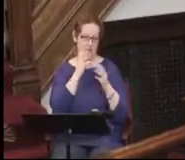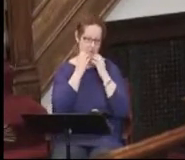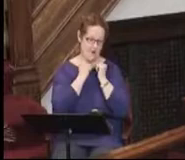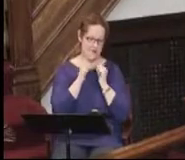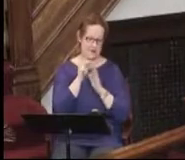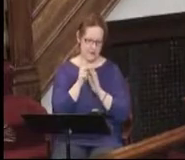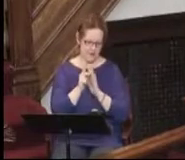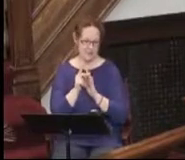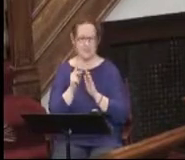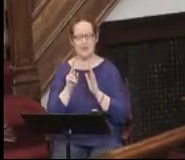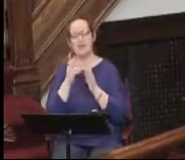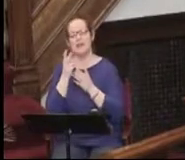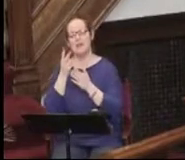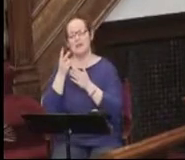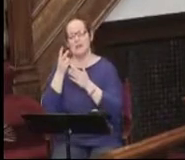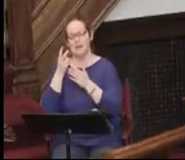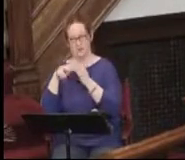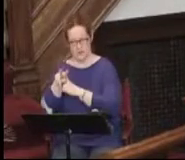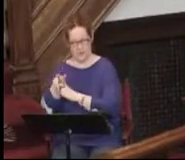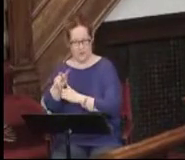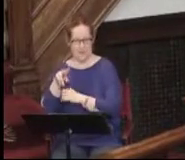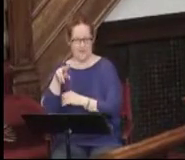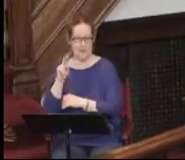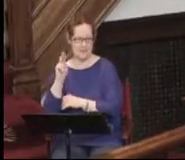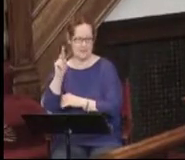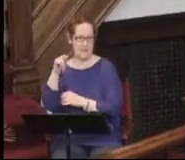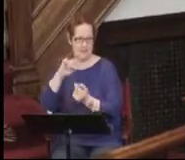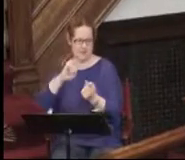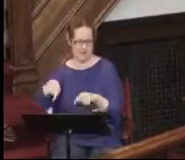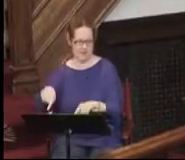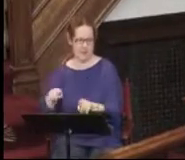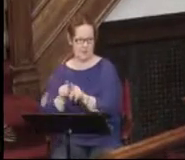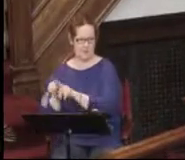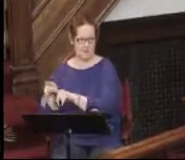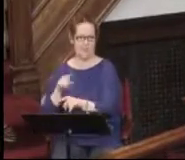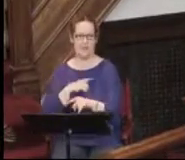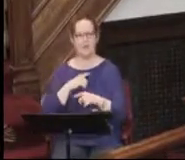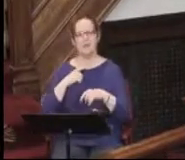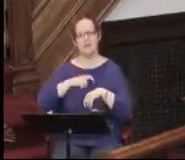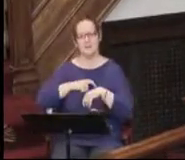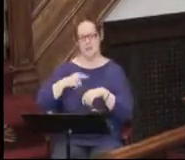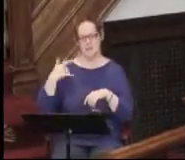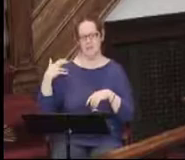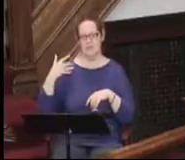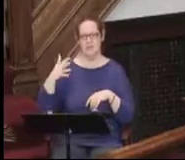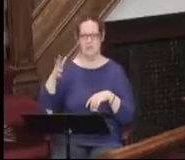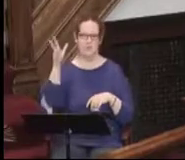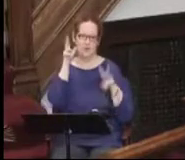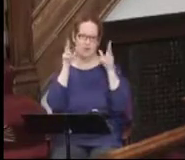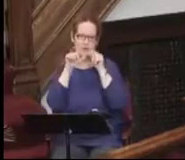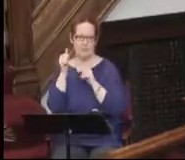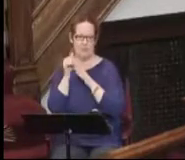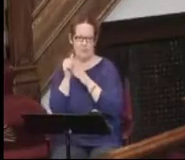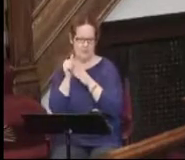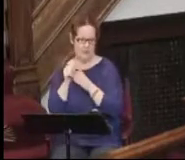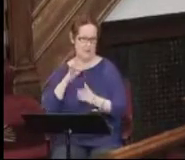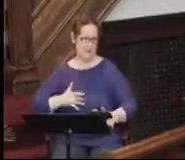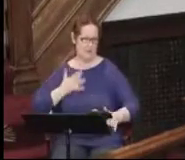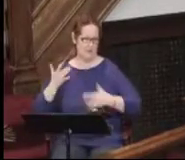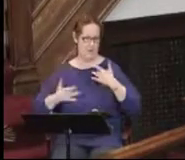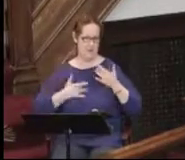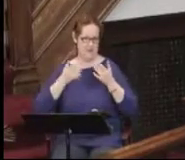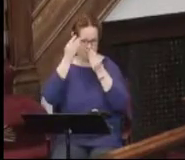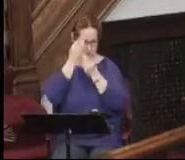week, Thomas Mulcair will be here to do the same thing, and over time in the future, we'll hear from other leaders. So we're very excited to